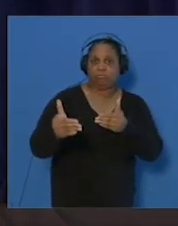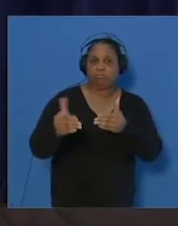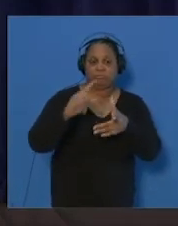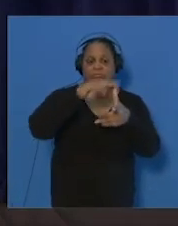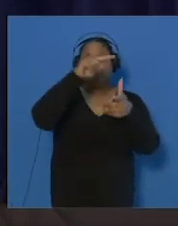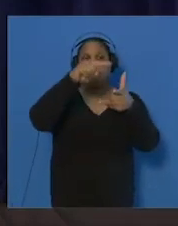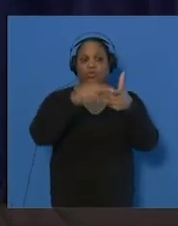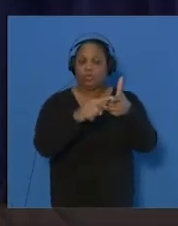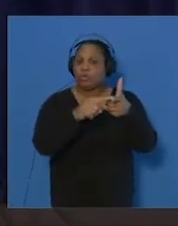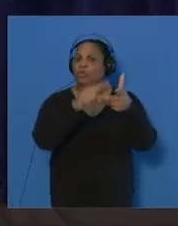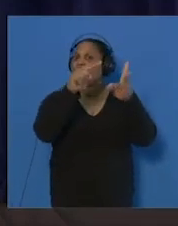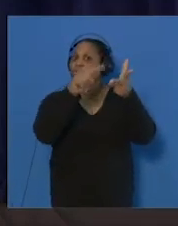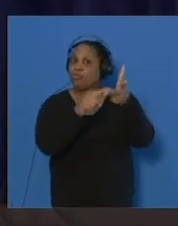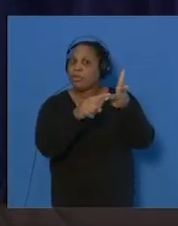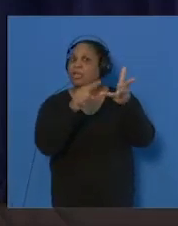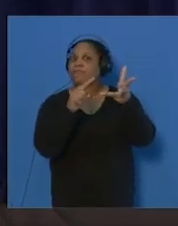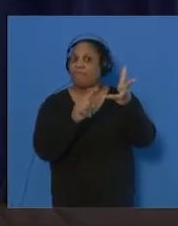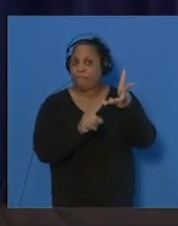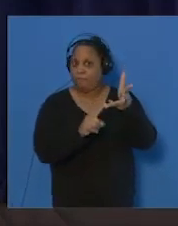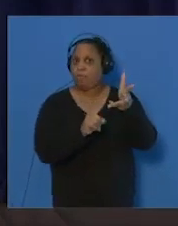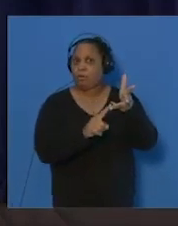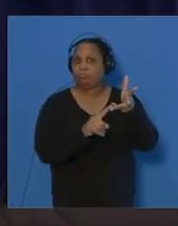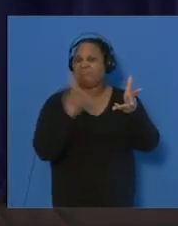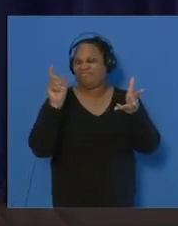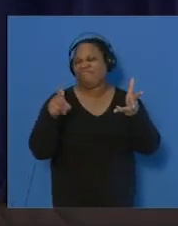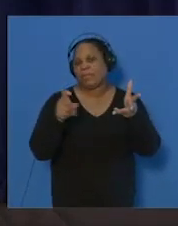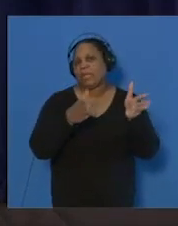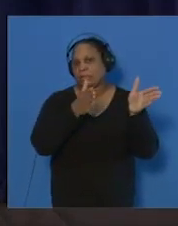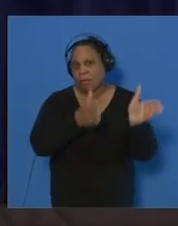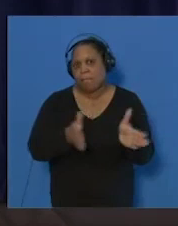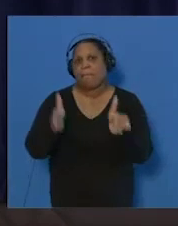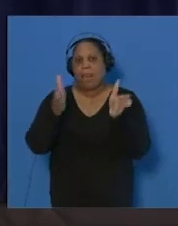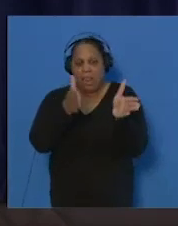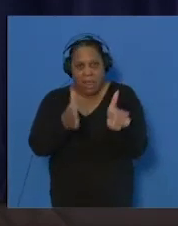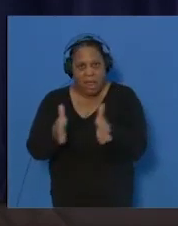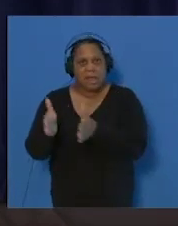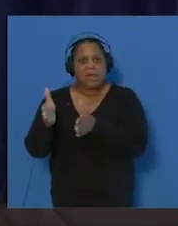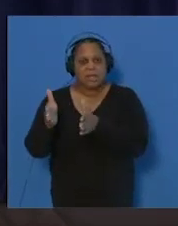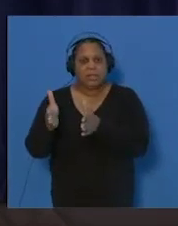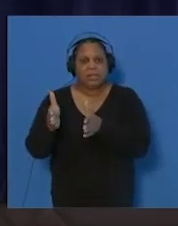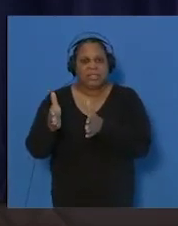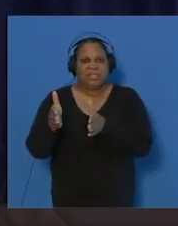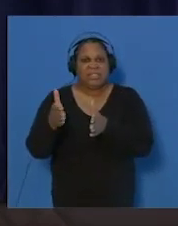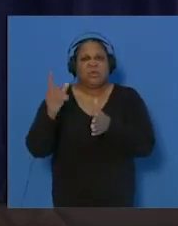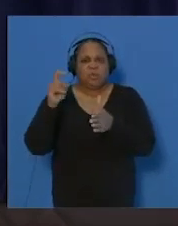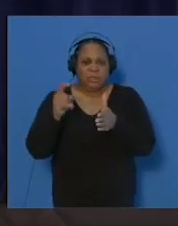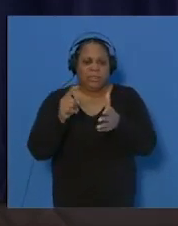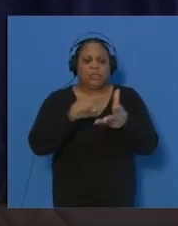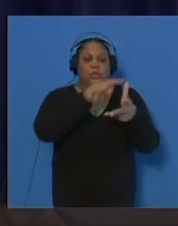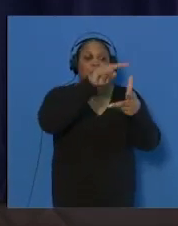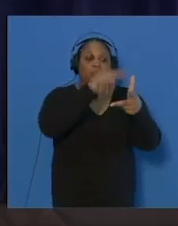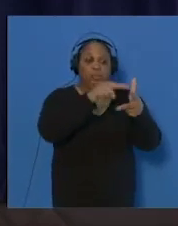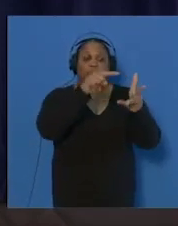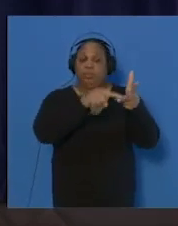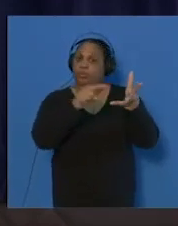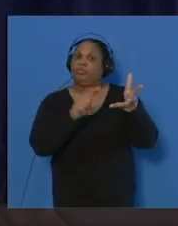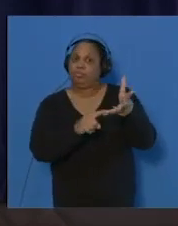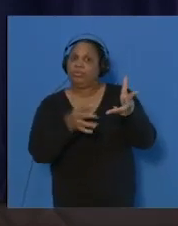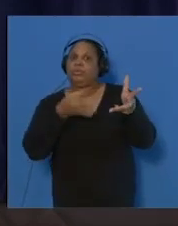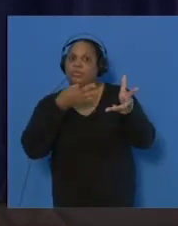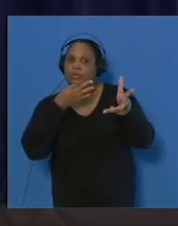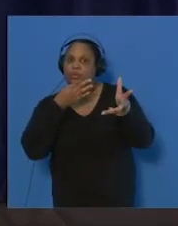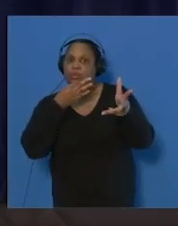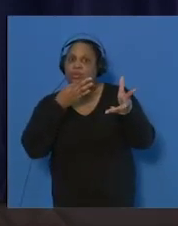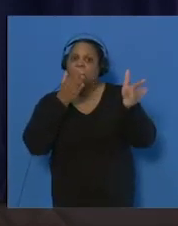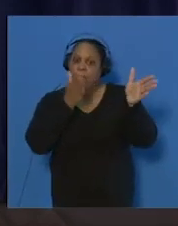phase 3, and phase 4 is the necessary planning, which is necessary in order to get us to those particular points in time. So